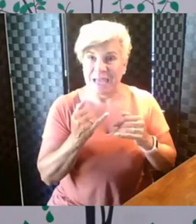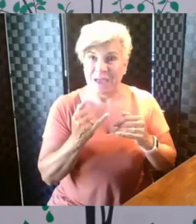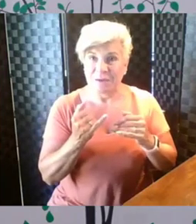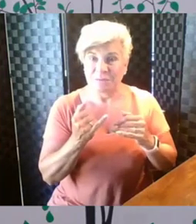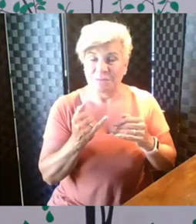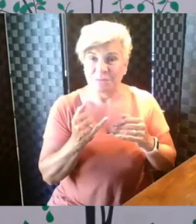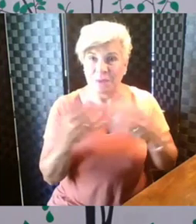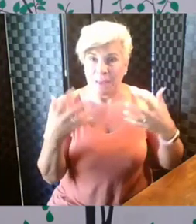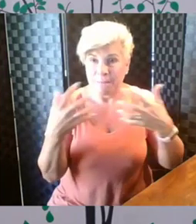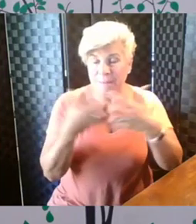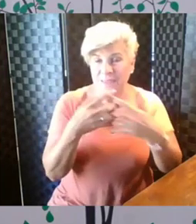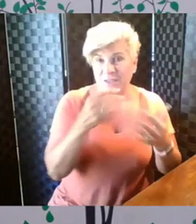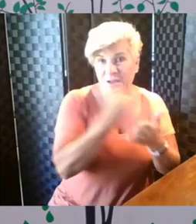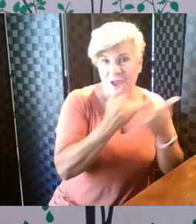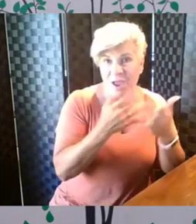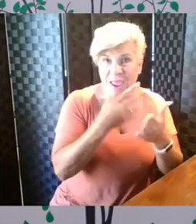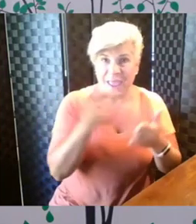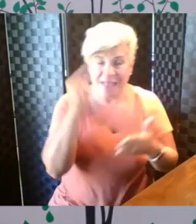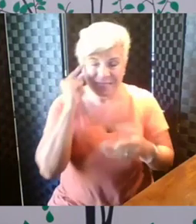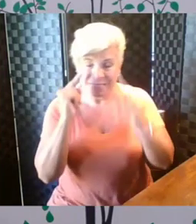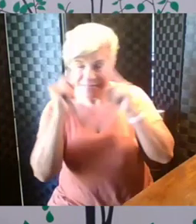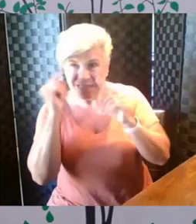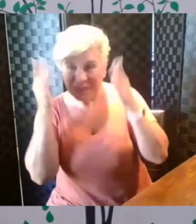our mindfulness today.